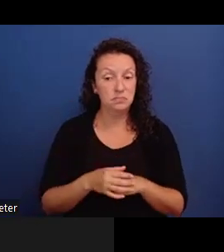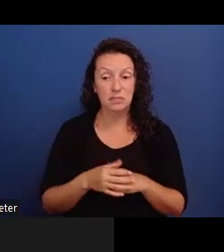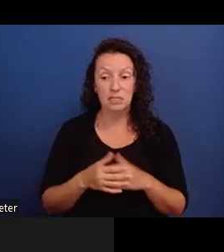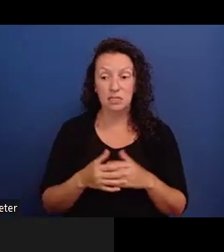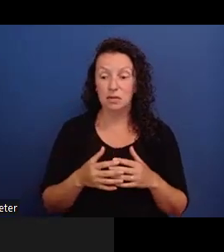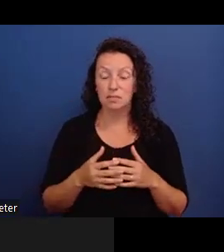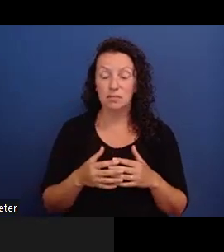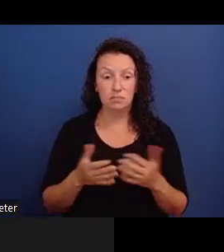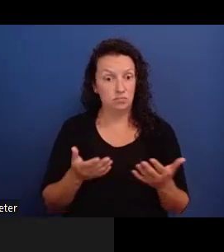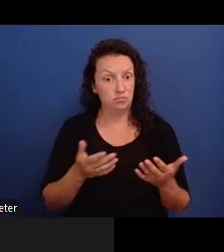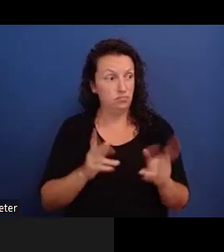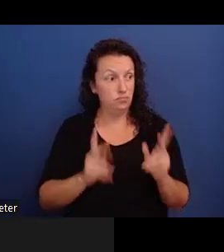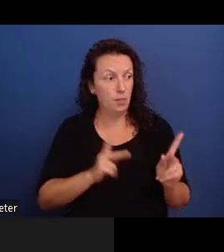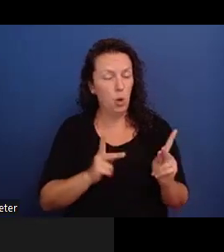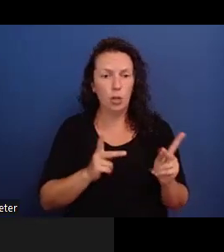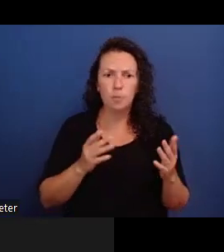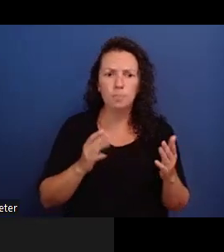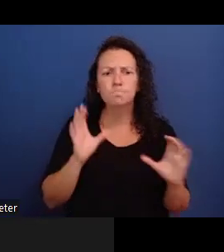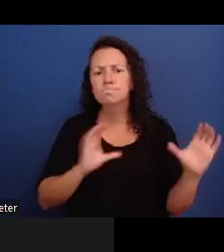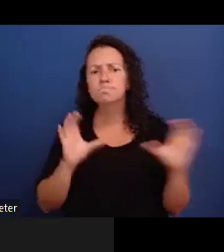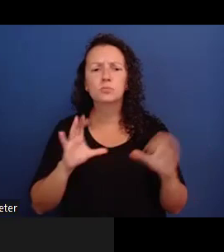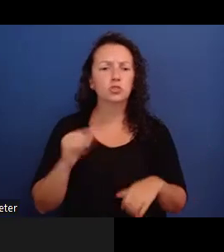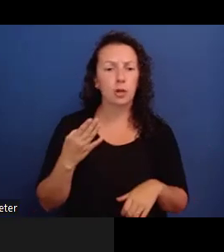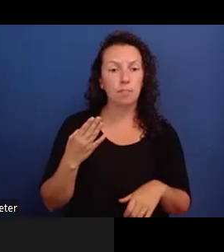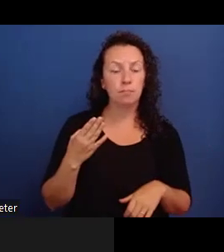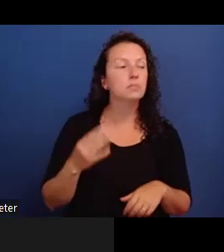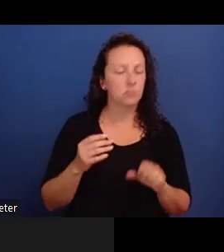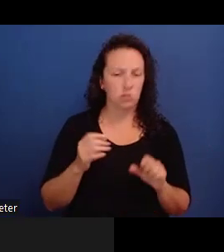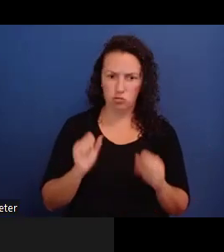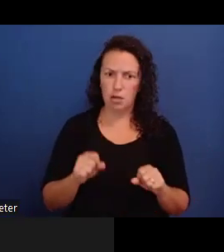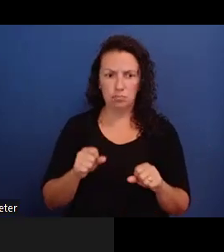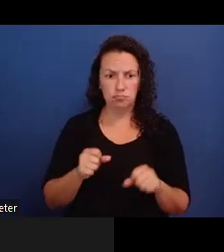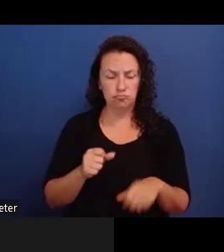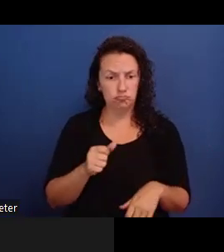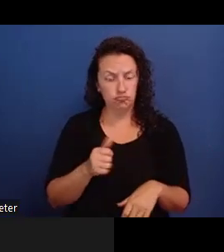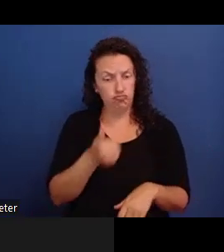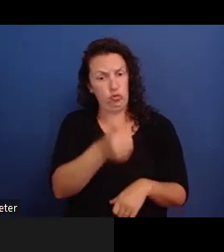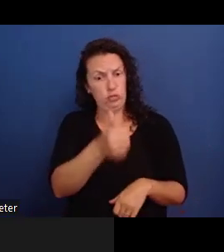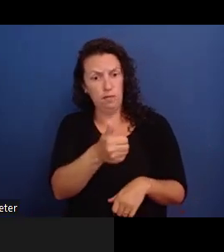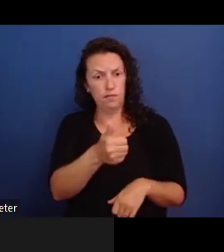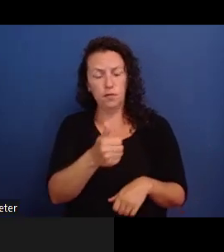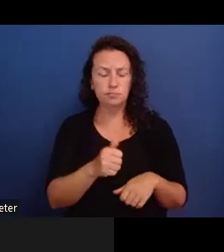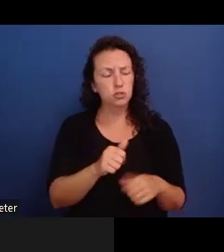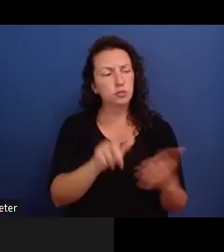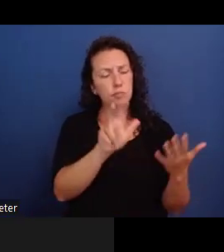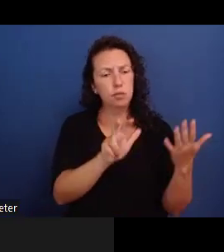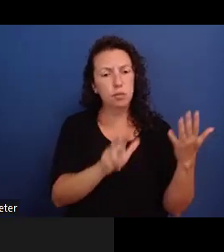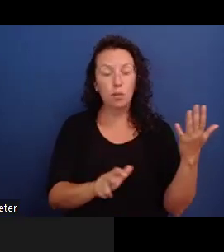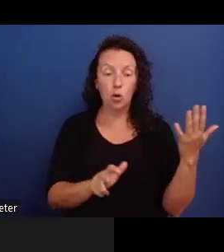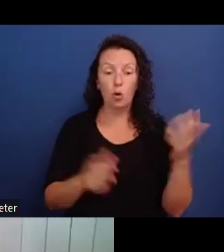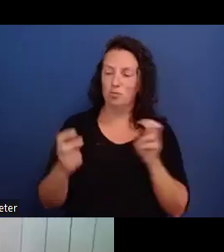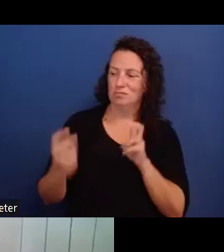a job, you can certainly do with your counselor, or you could do it by yourself and sort